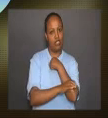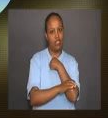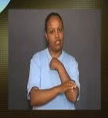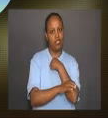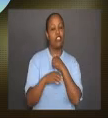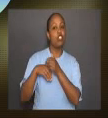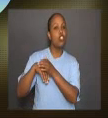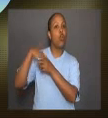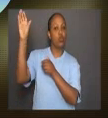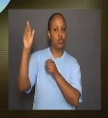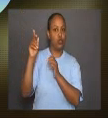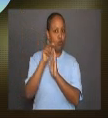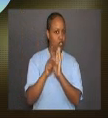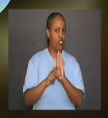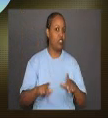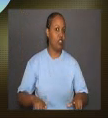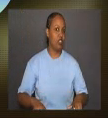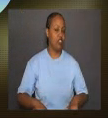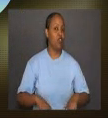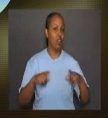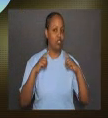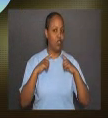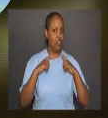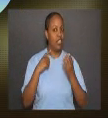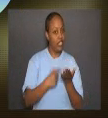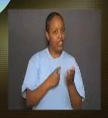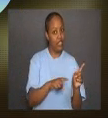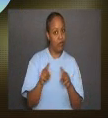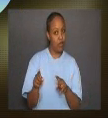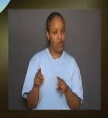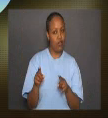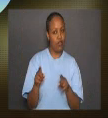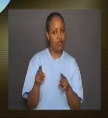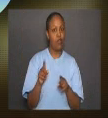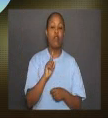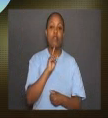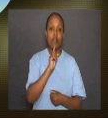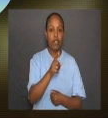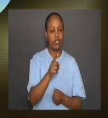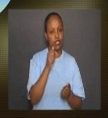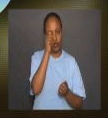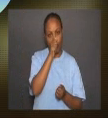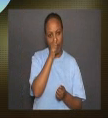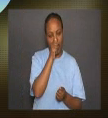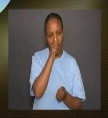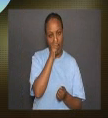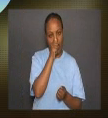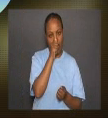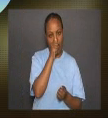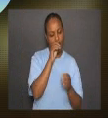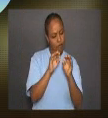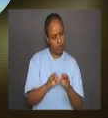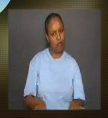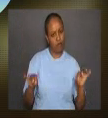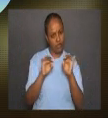a foreign policy that takes into account the fact that Ethiopia shares